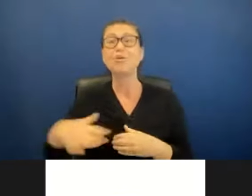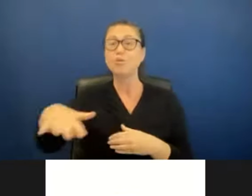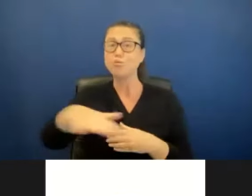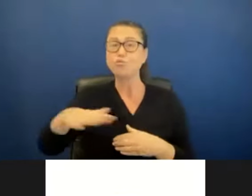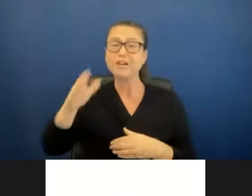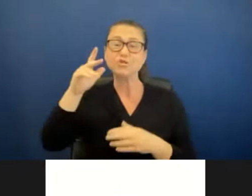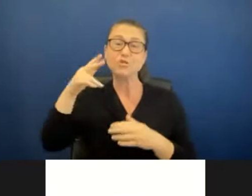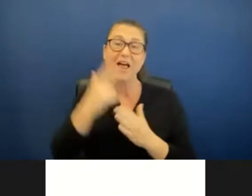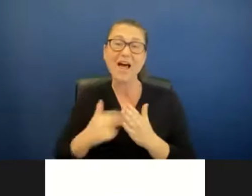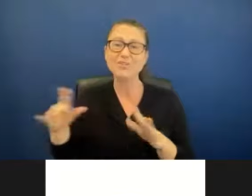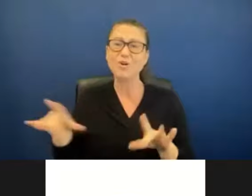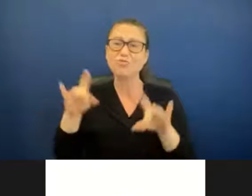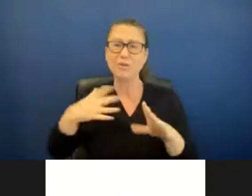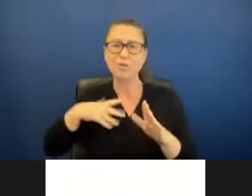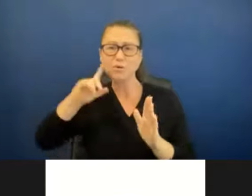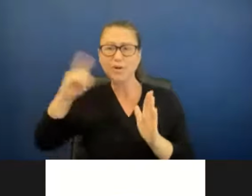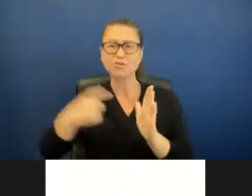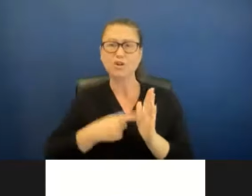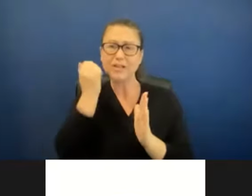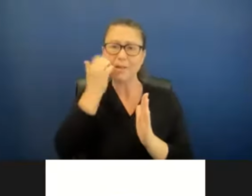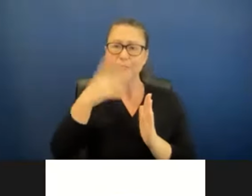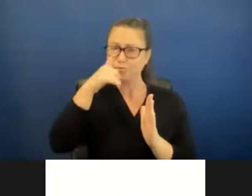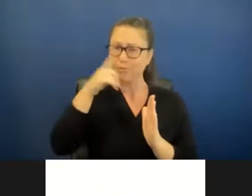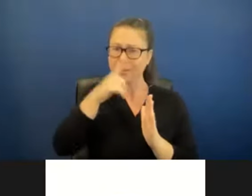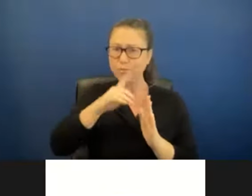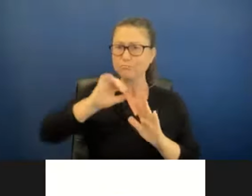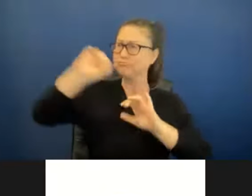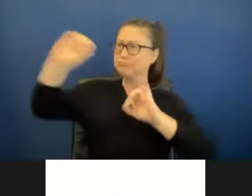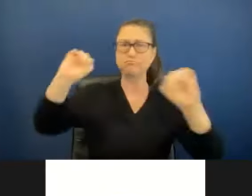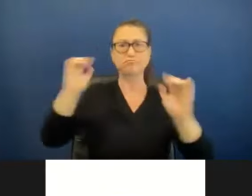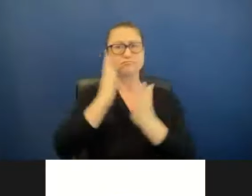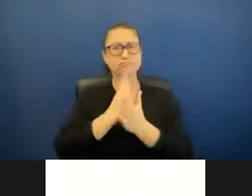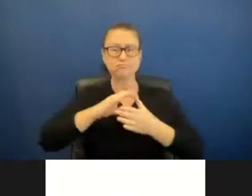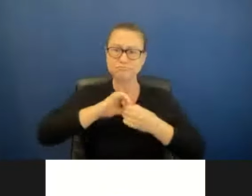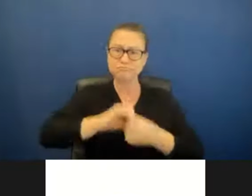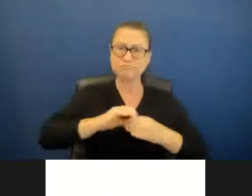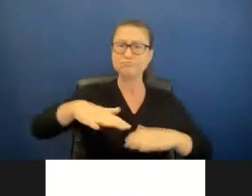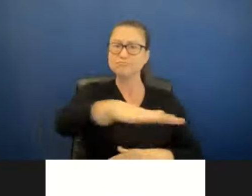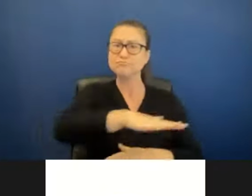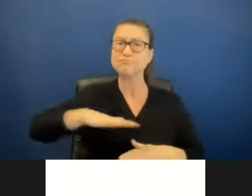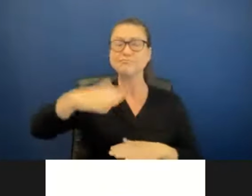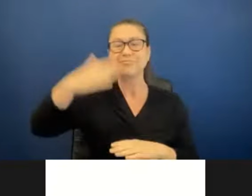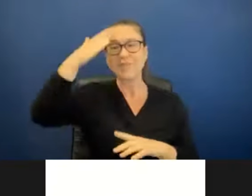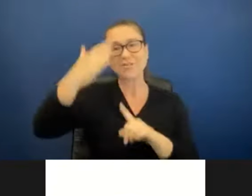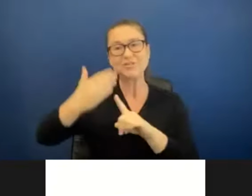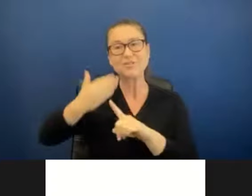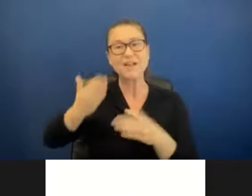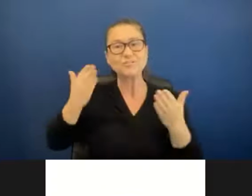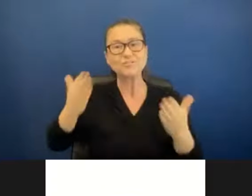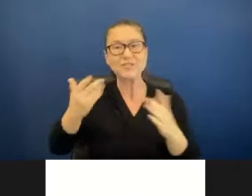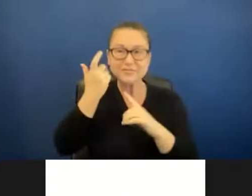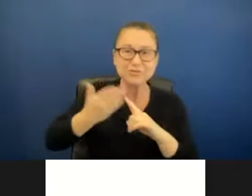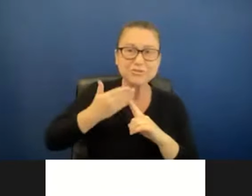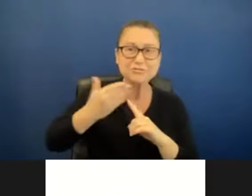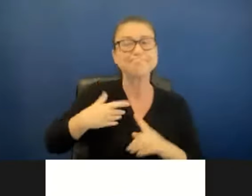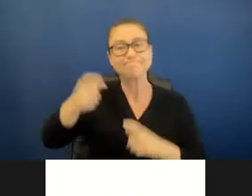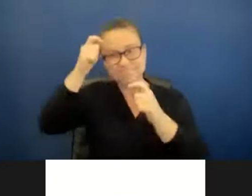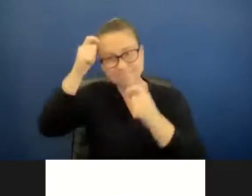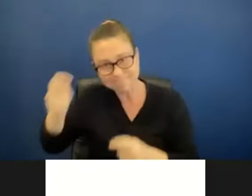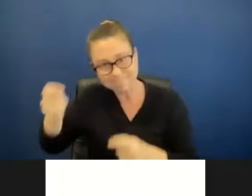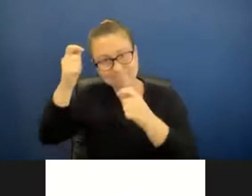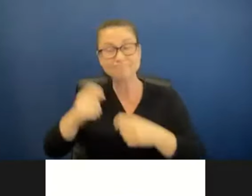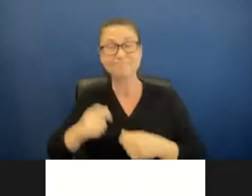traditional custodians of the land throughout Australia and we pay our respects to elders past and present. I'm delighted to welcome you today